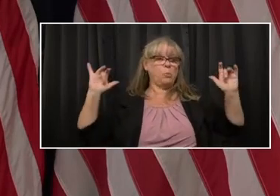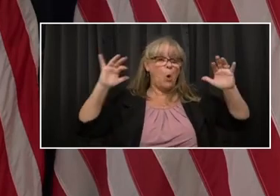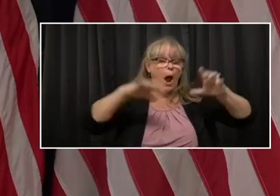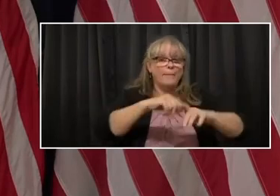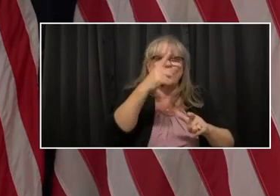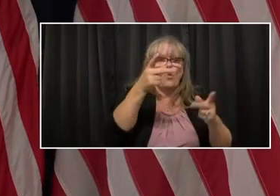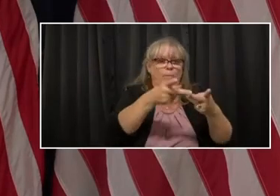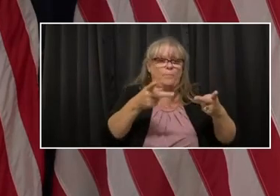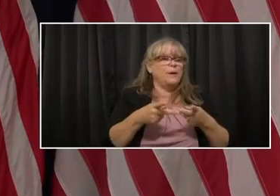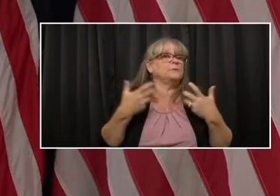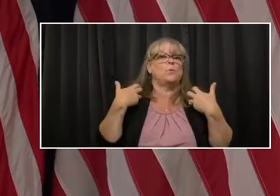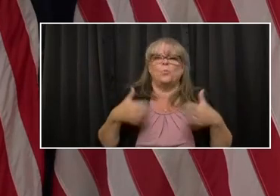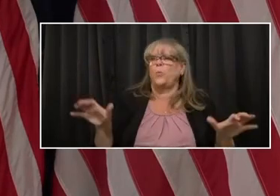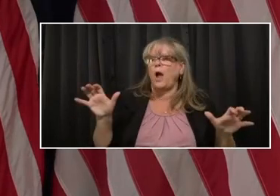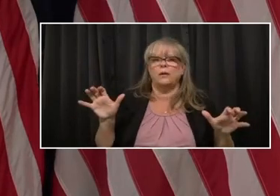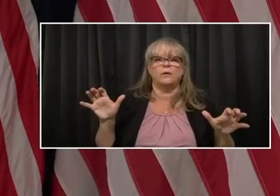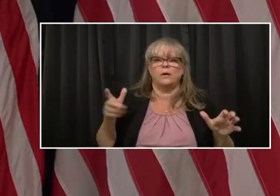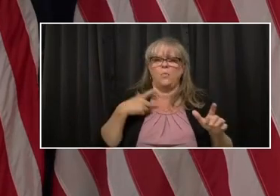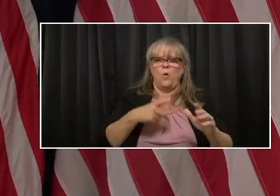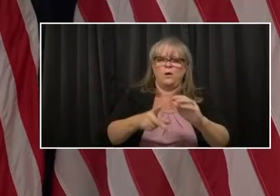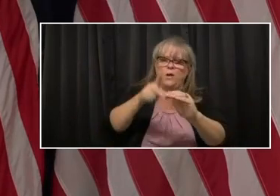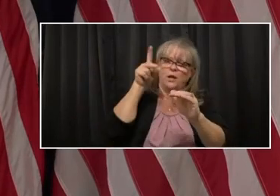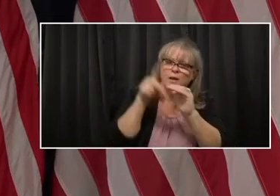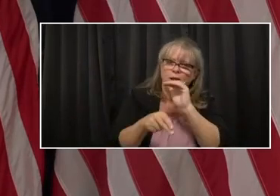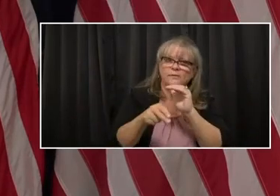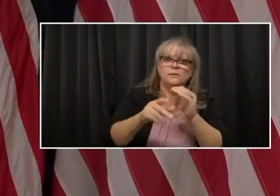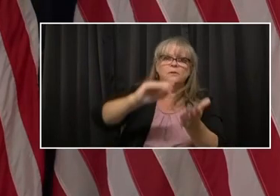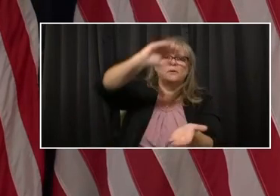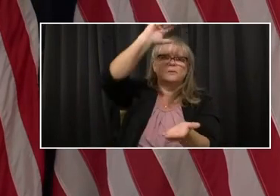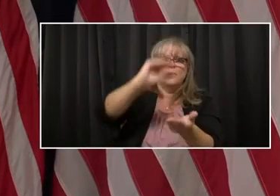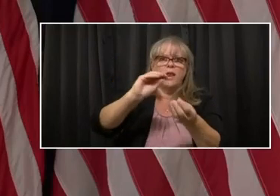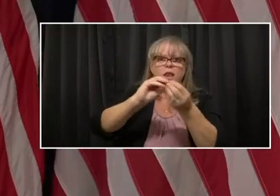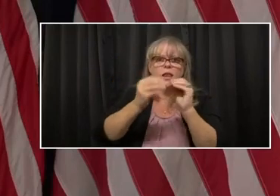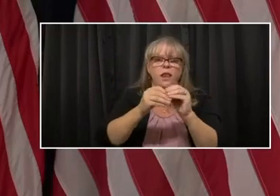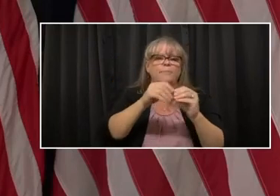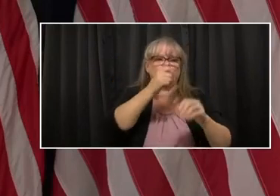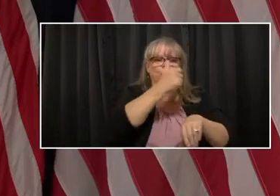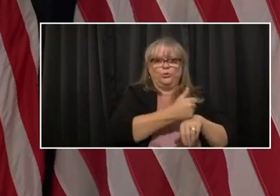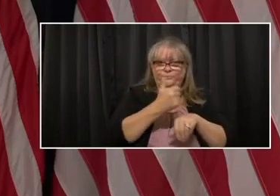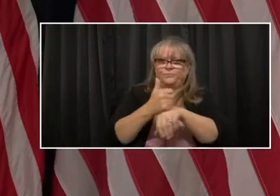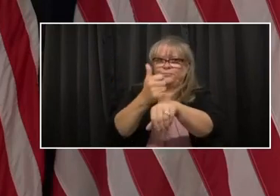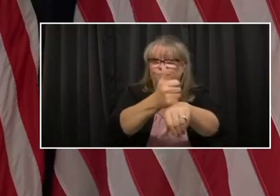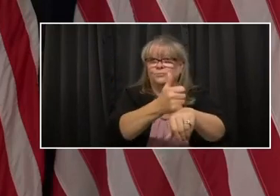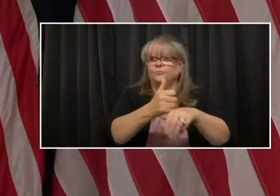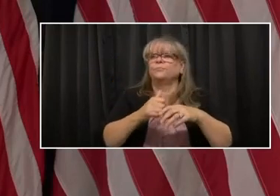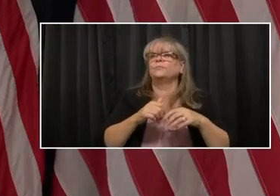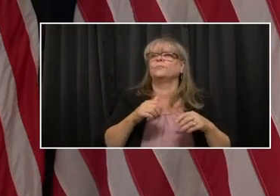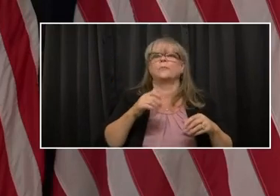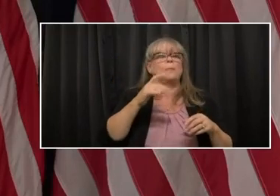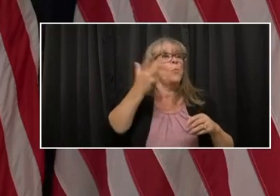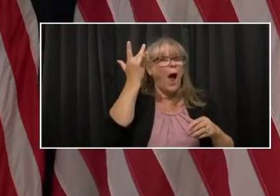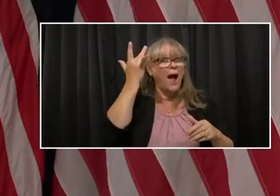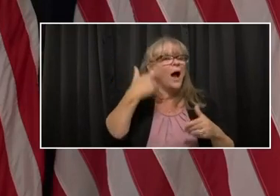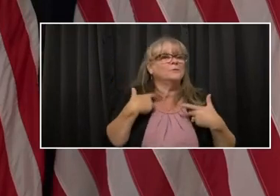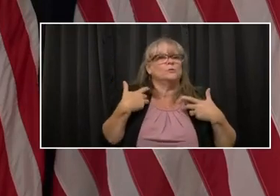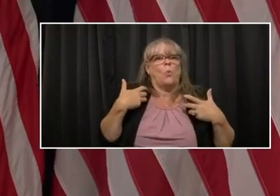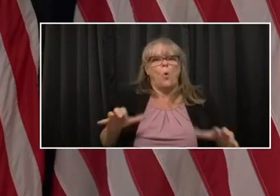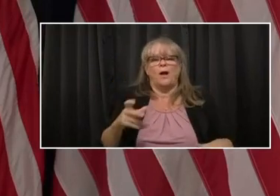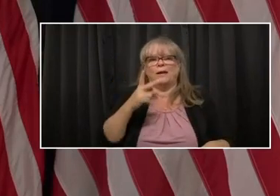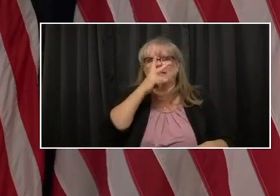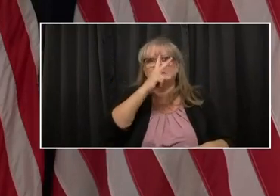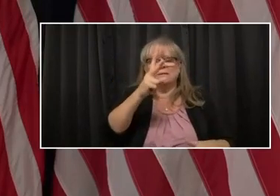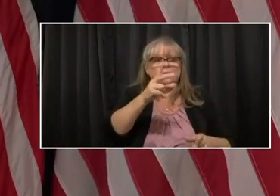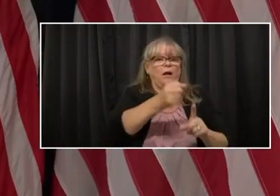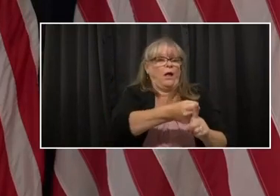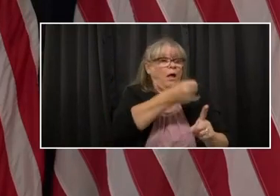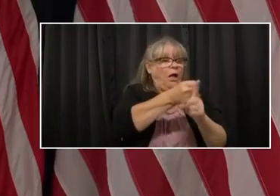back where we were, and it would devastate not only our lifestyle, not only cost lives, but it would devastate bars and nightlife